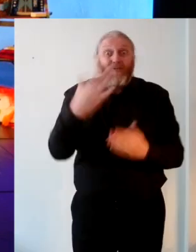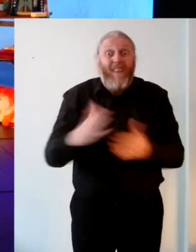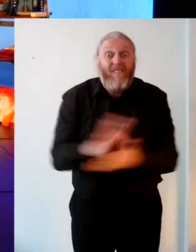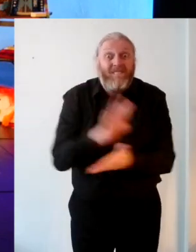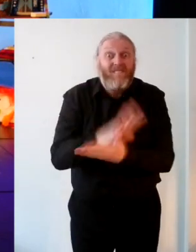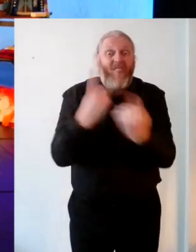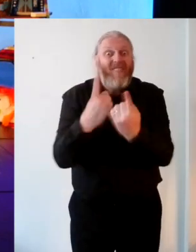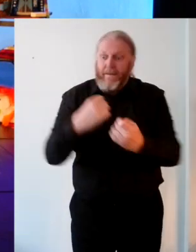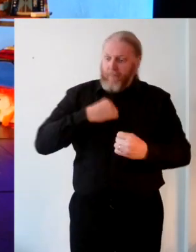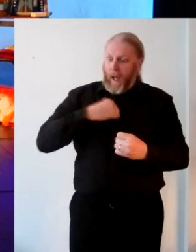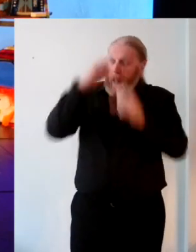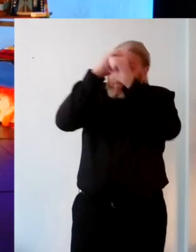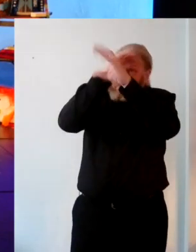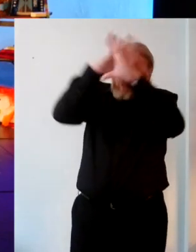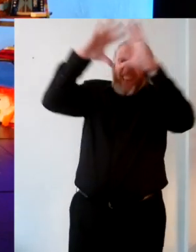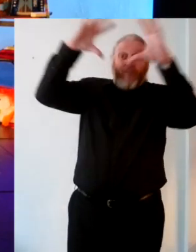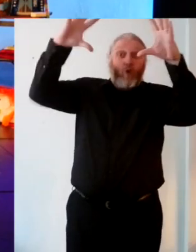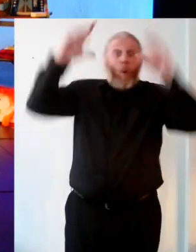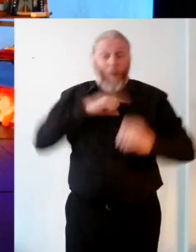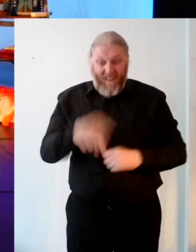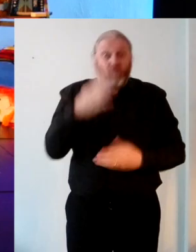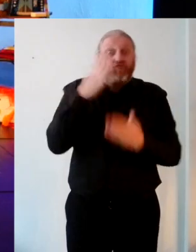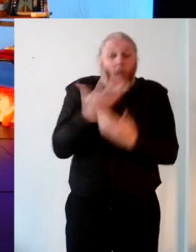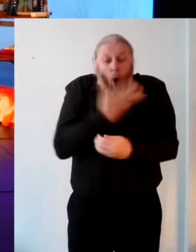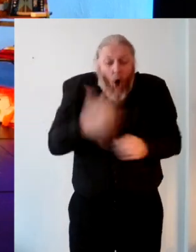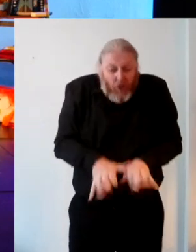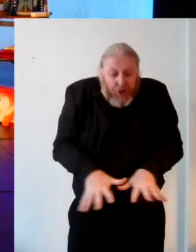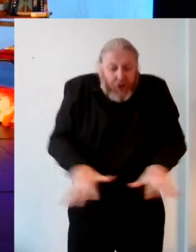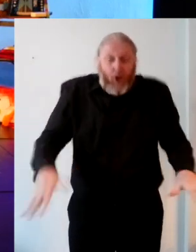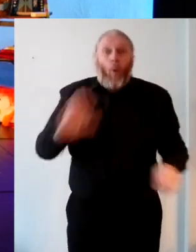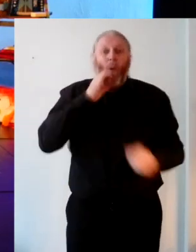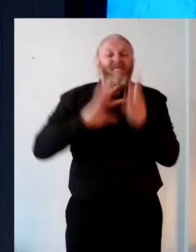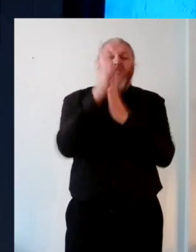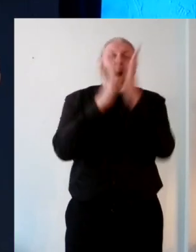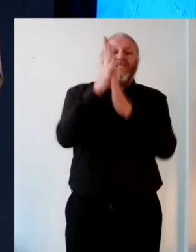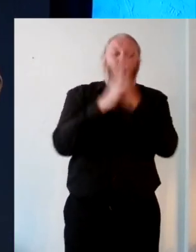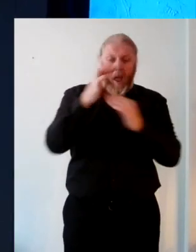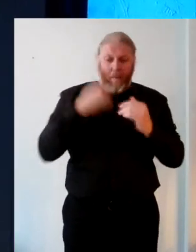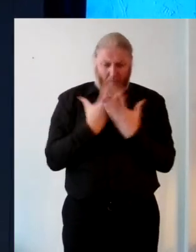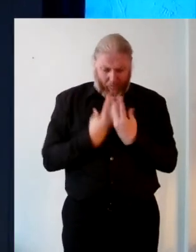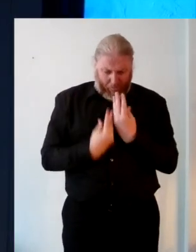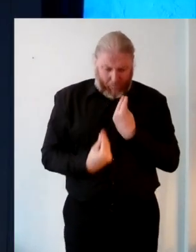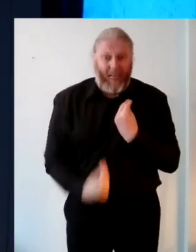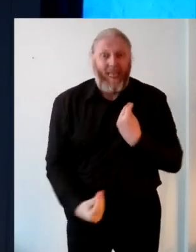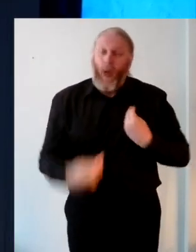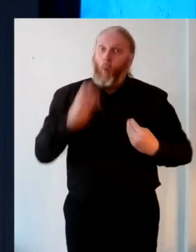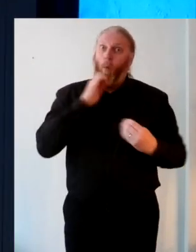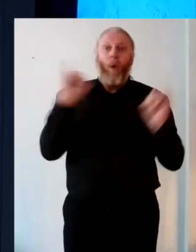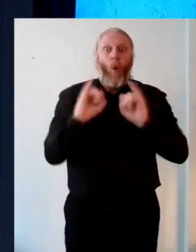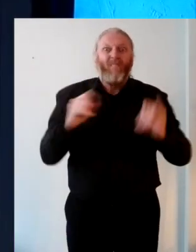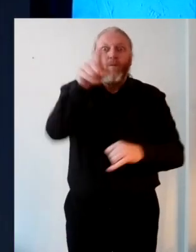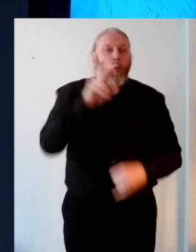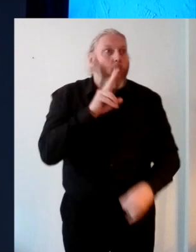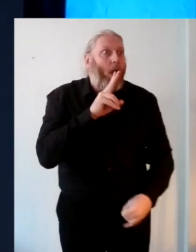thing about your imagination, because if that was real lava, the desk would have caught fire and I'd have burnt to a crisp, and that would have been a bit traumatic for a kid's